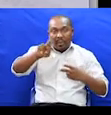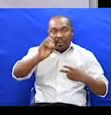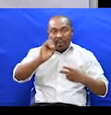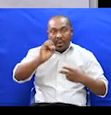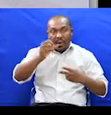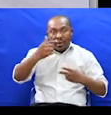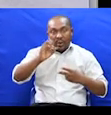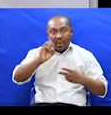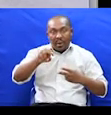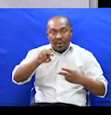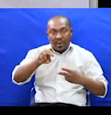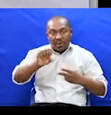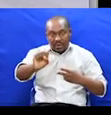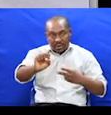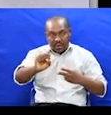Proton